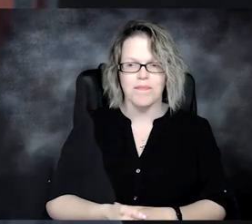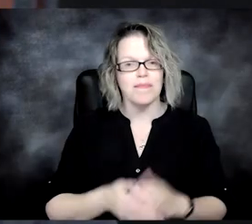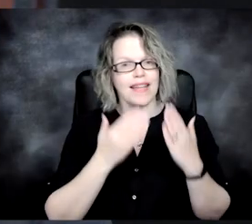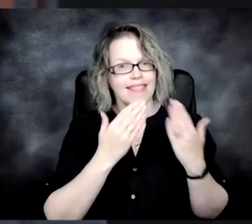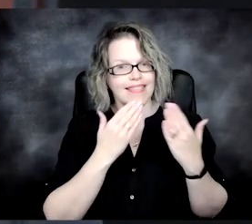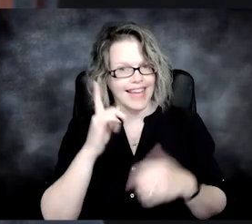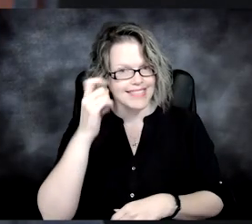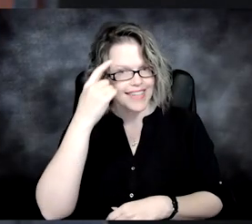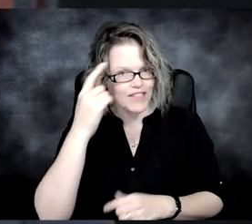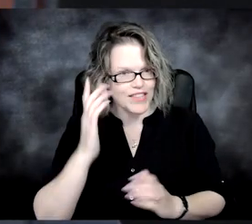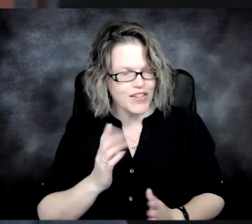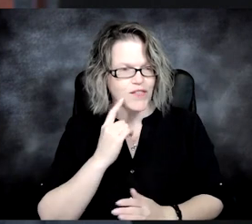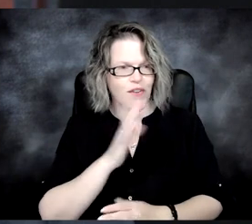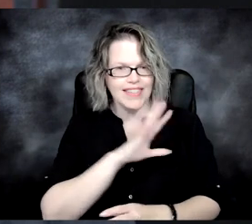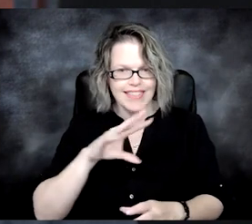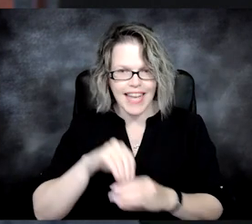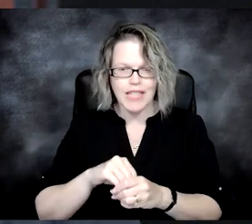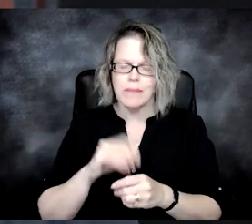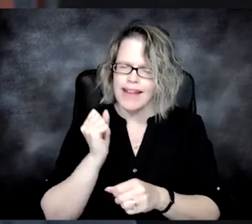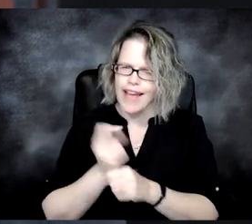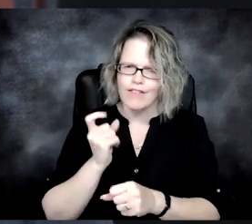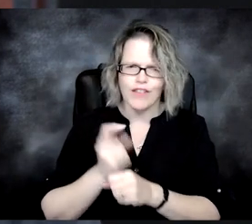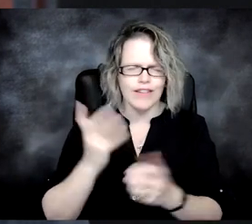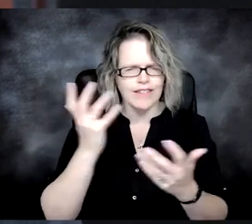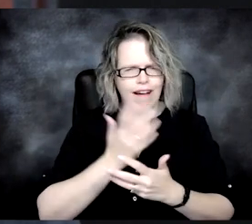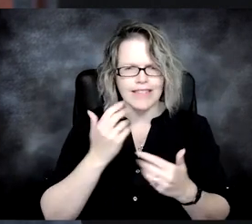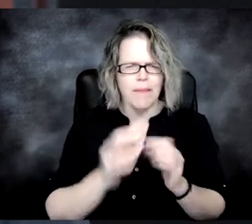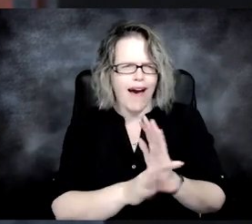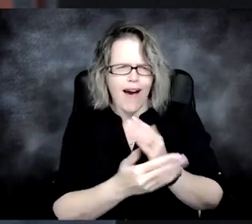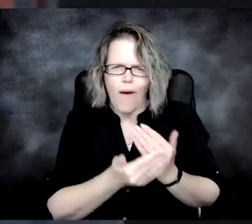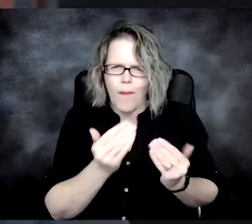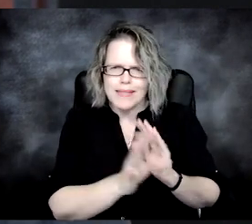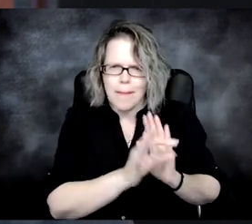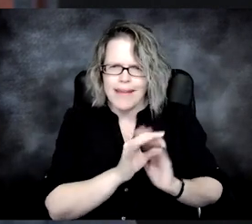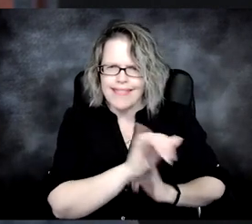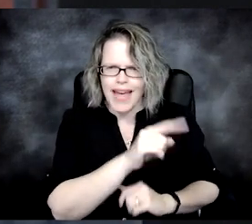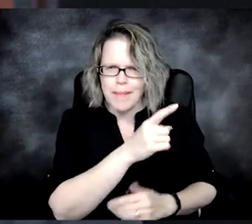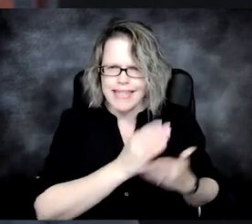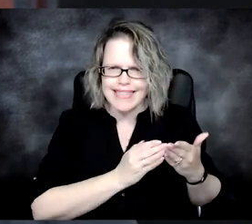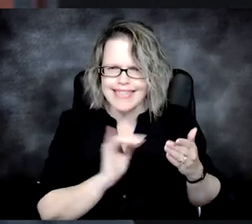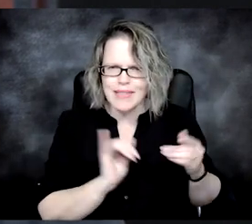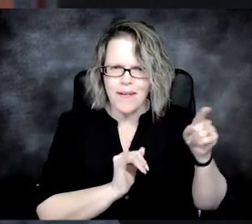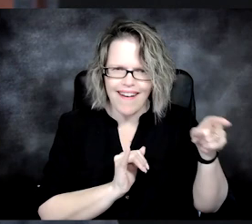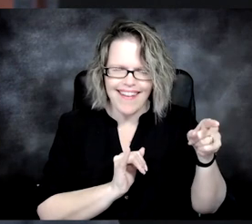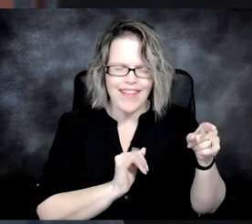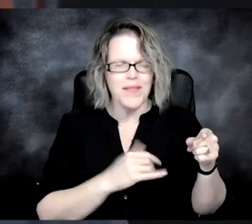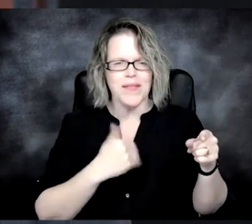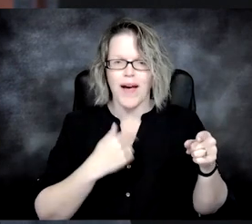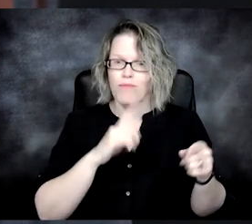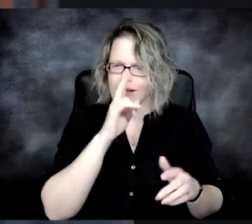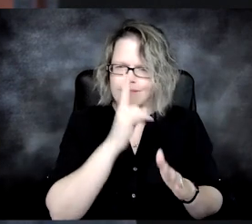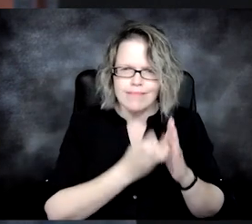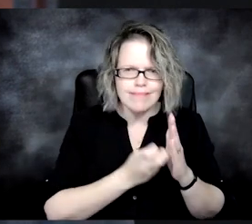Thanks to the governor for his engagement every single year. It's awesome. I almost picked that piece as well. It is so beautiful. I'm in a color right